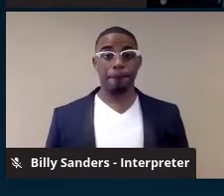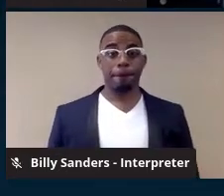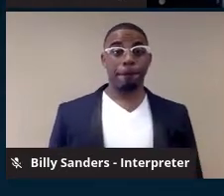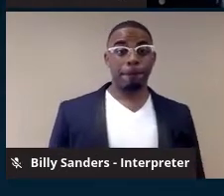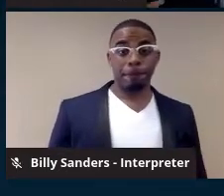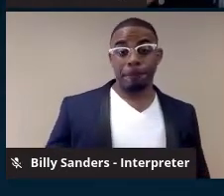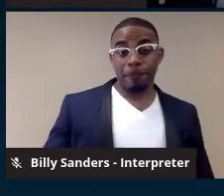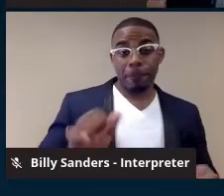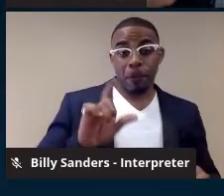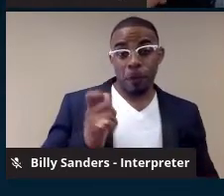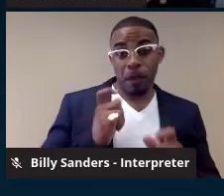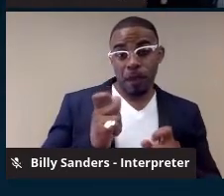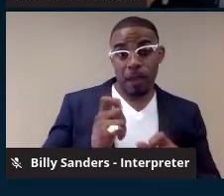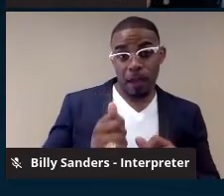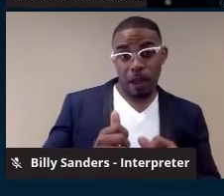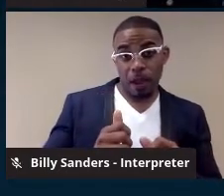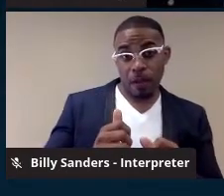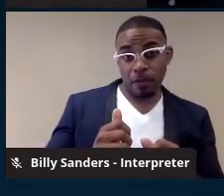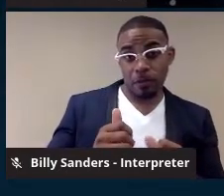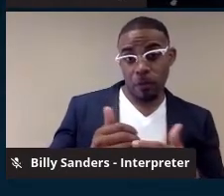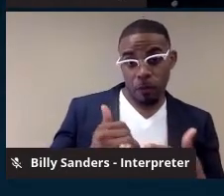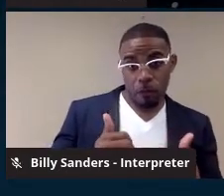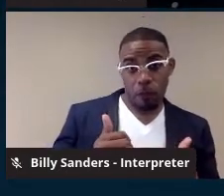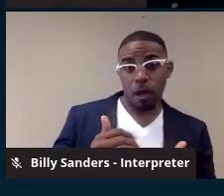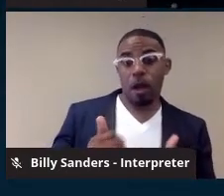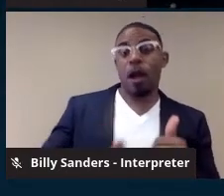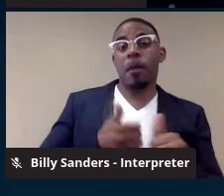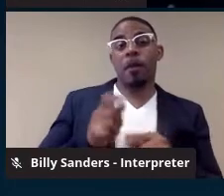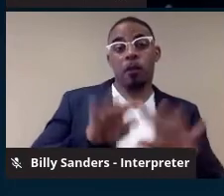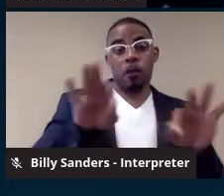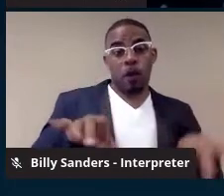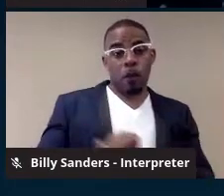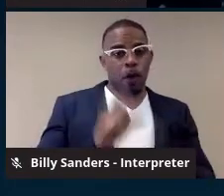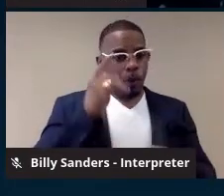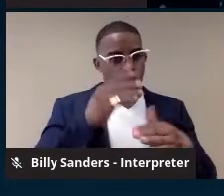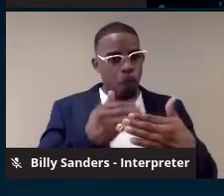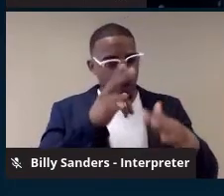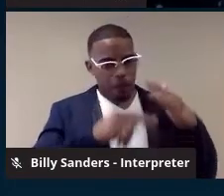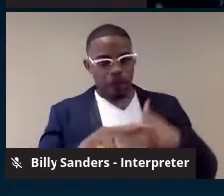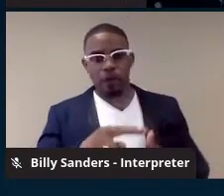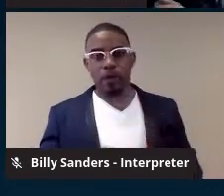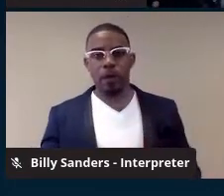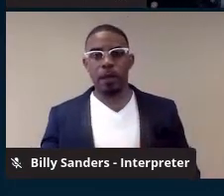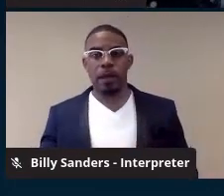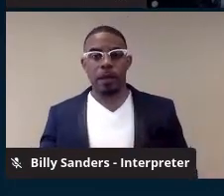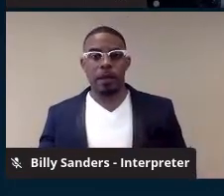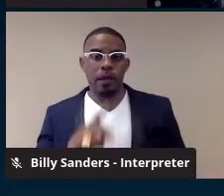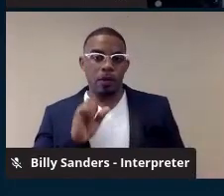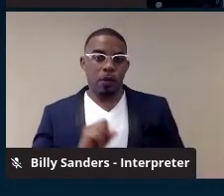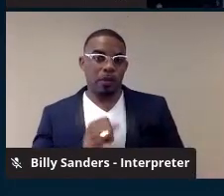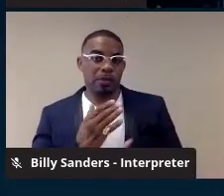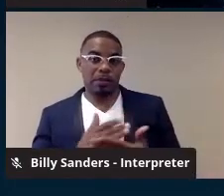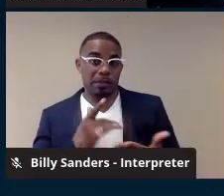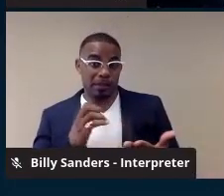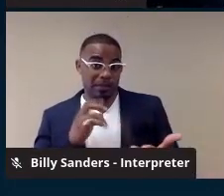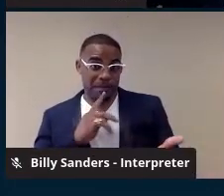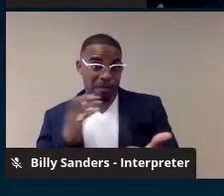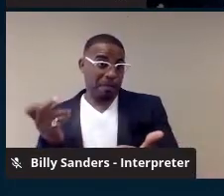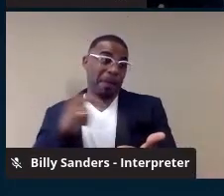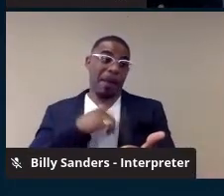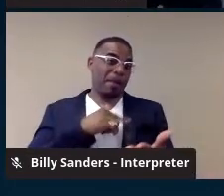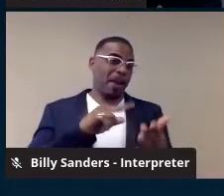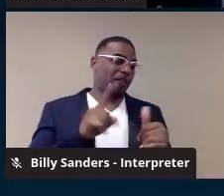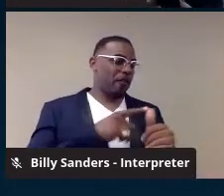This was more when I gave this talk before it was out of preview. It felt like every time I went back to my